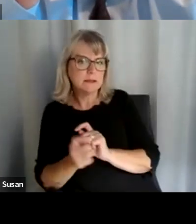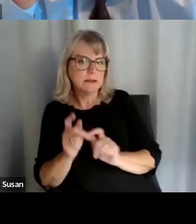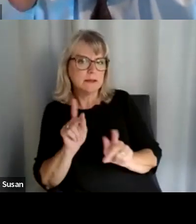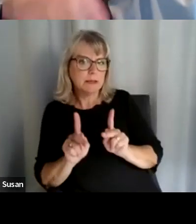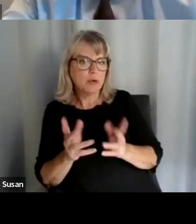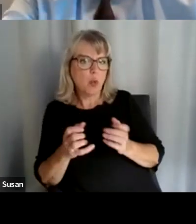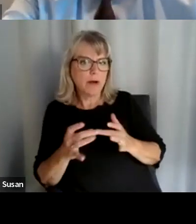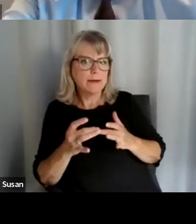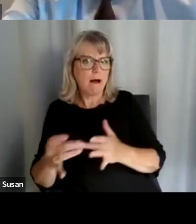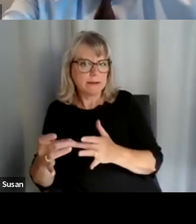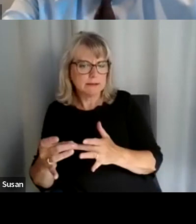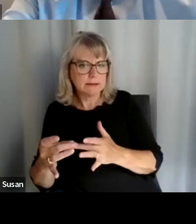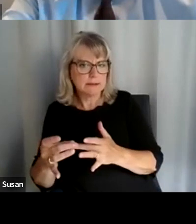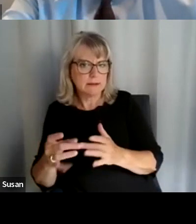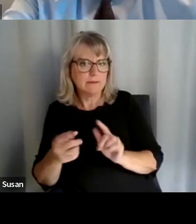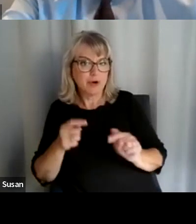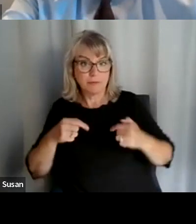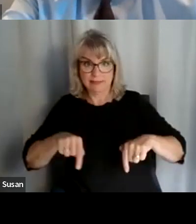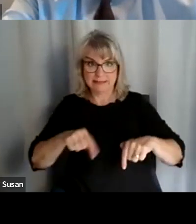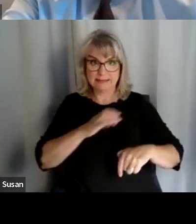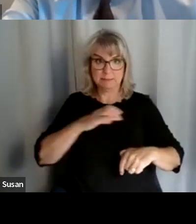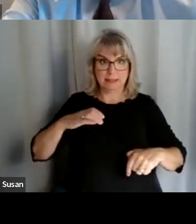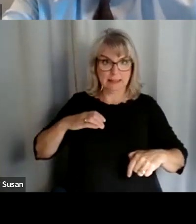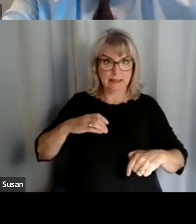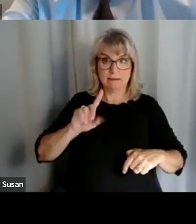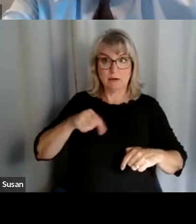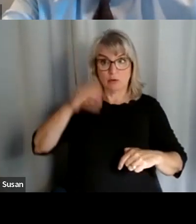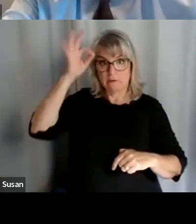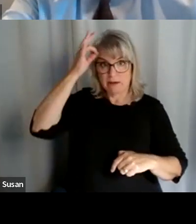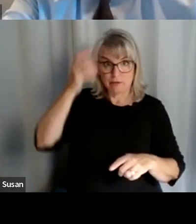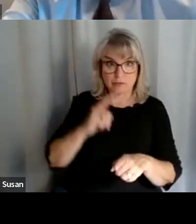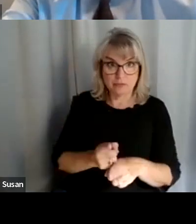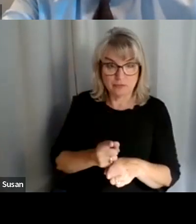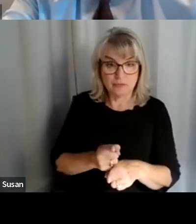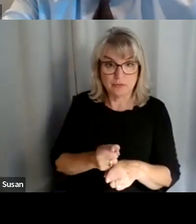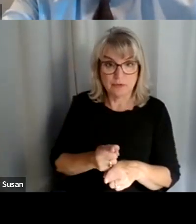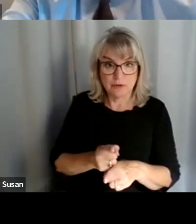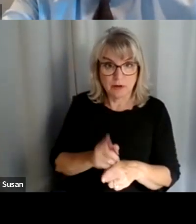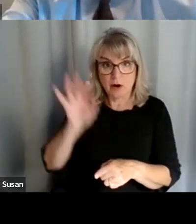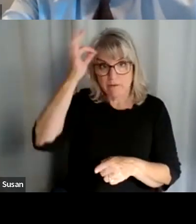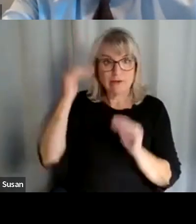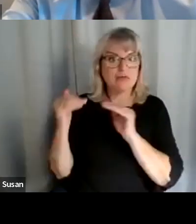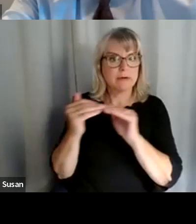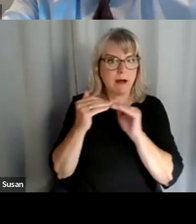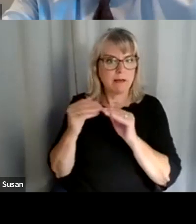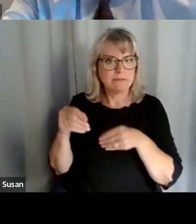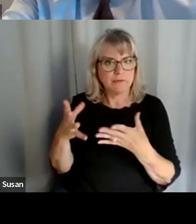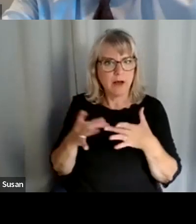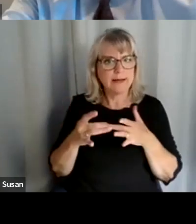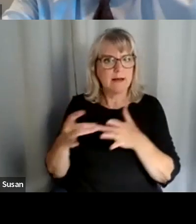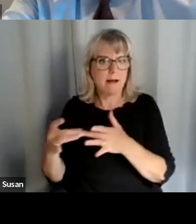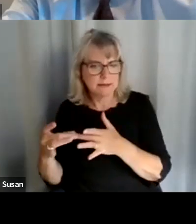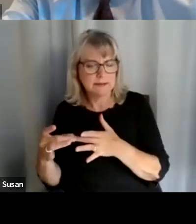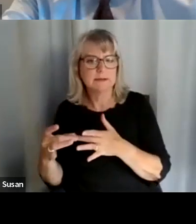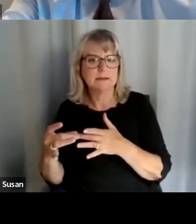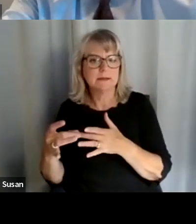guidance from this committee, not just for our federal colleagues. And we don't want to give our federal colleagues guidance, but really guidance overall in the field,